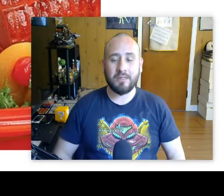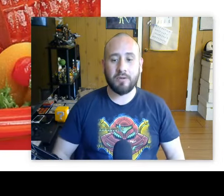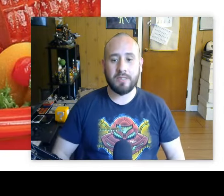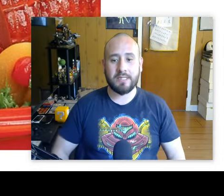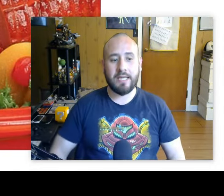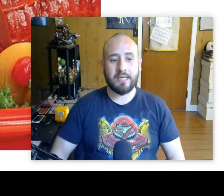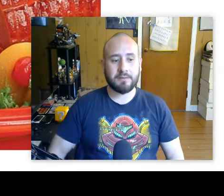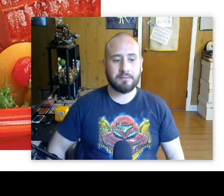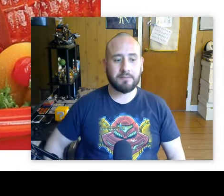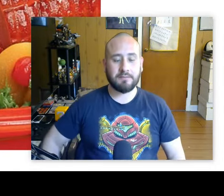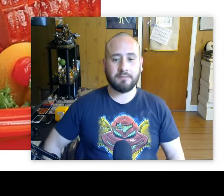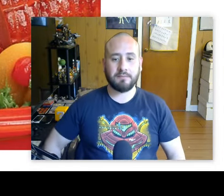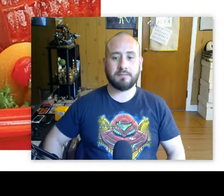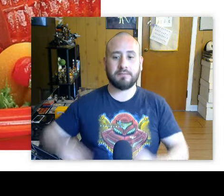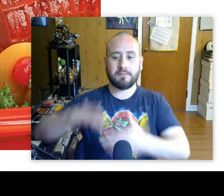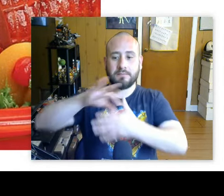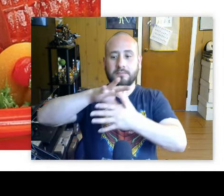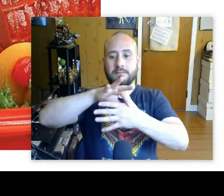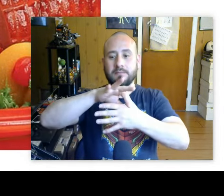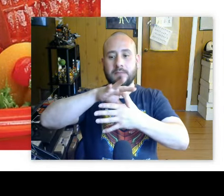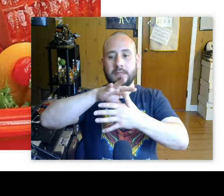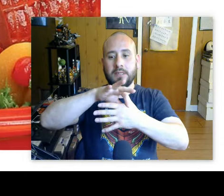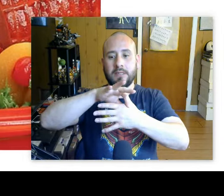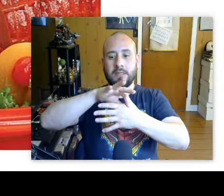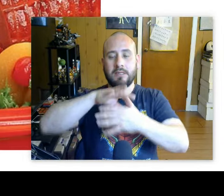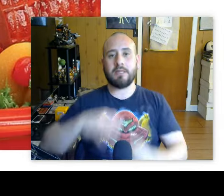meat or steak,